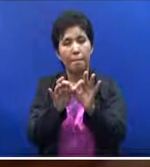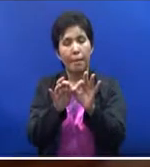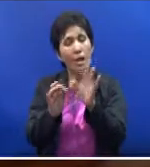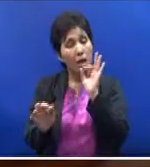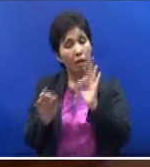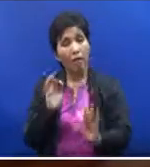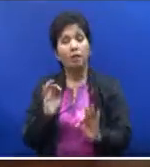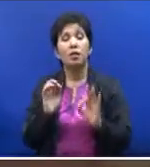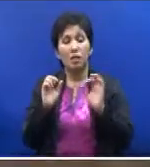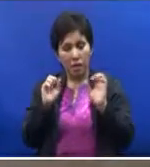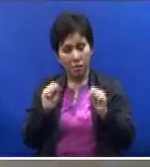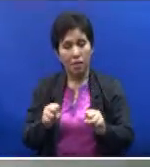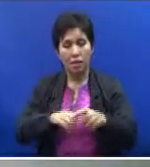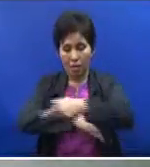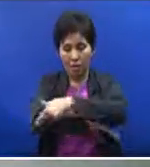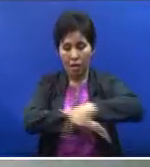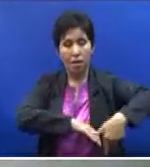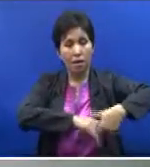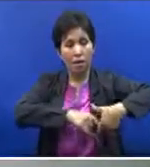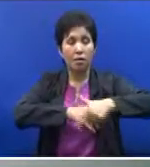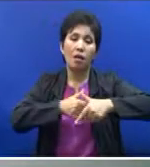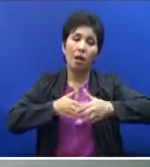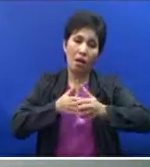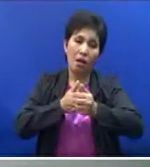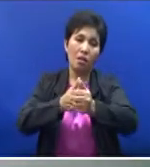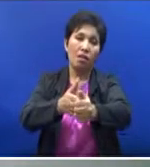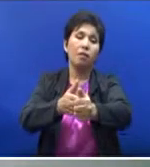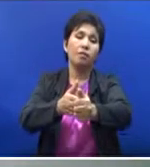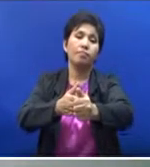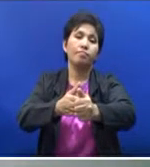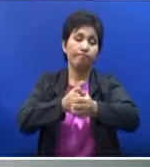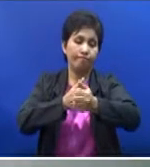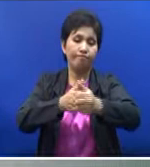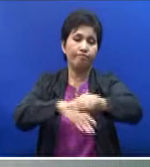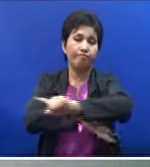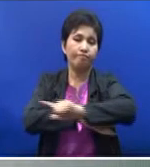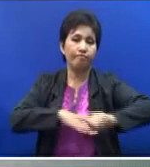it can be a guidelines. Okay, it provides you